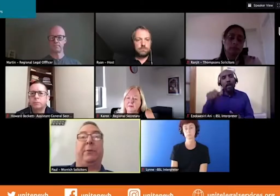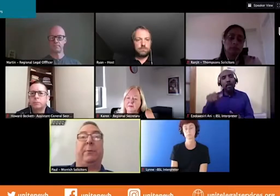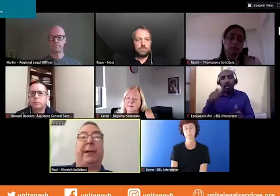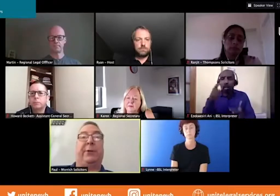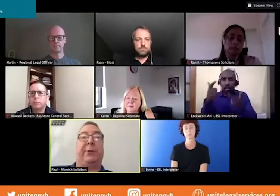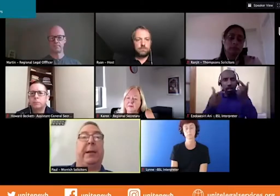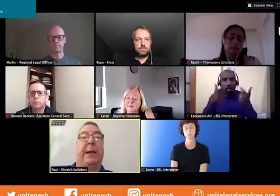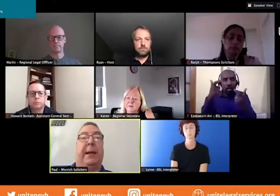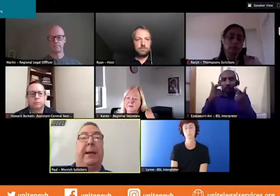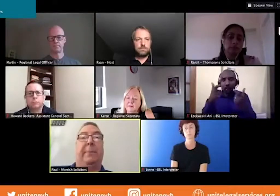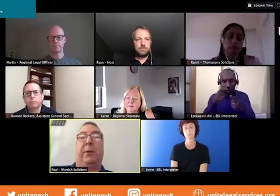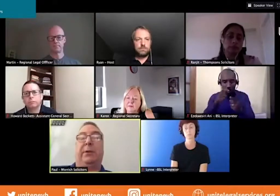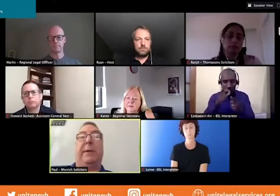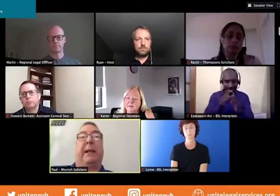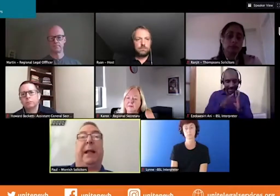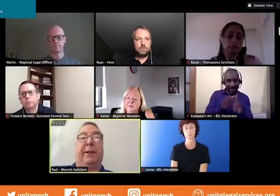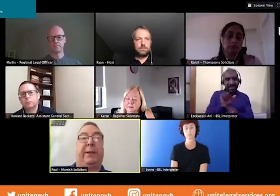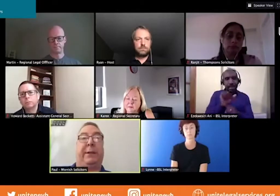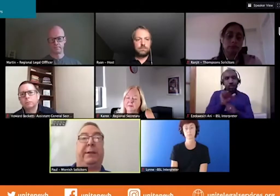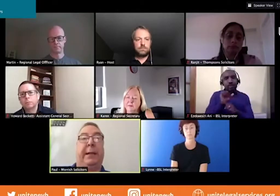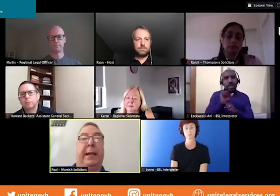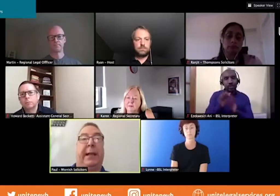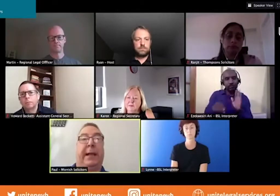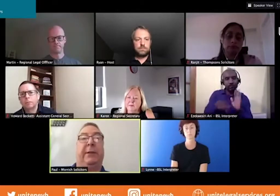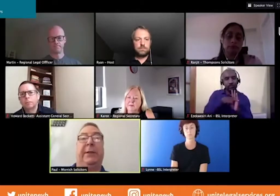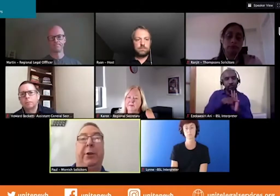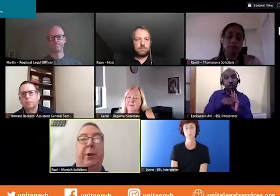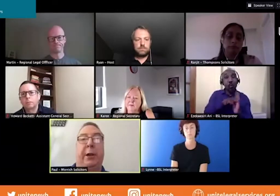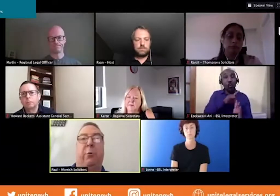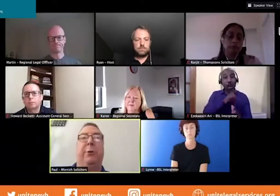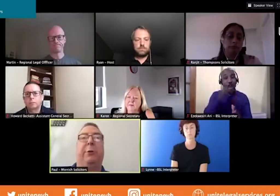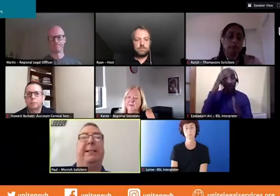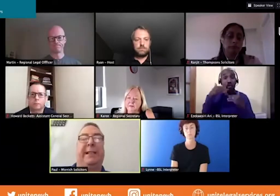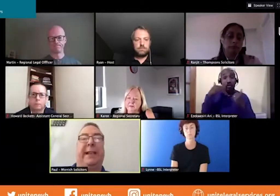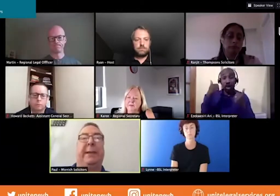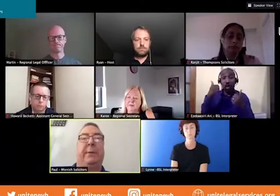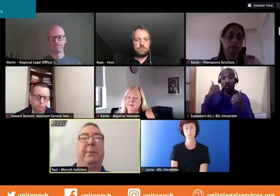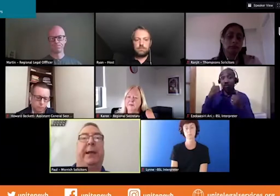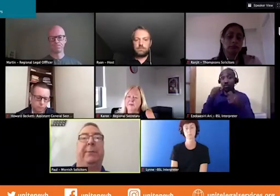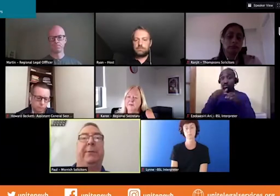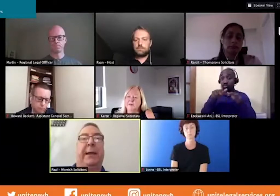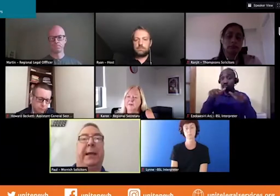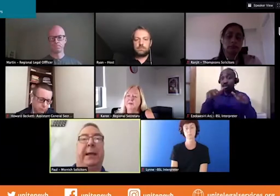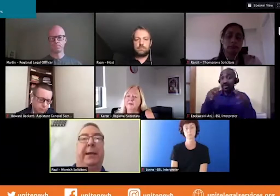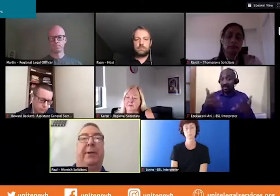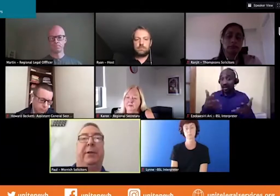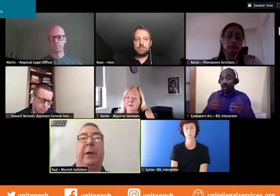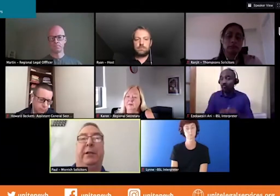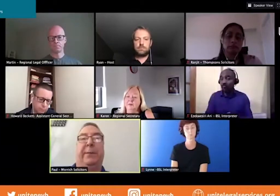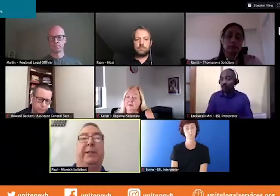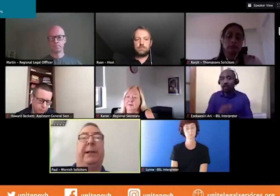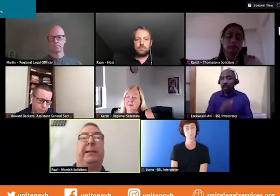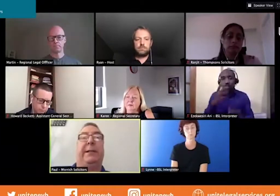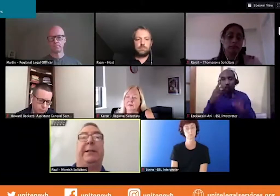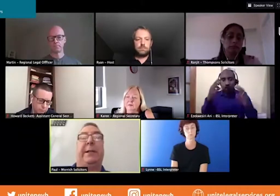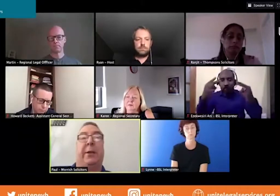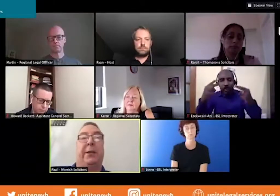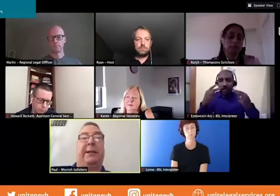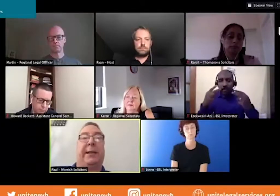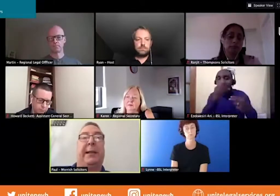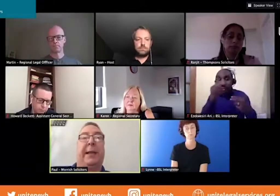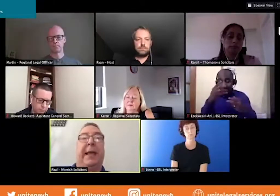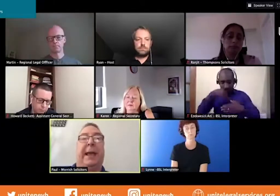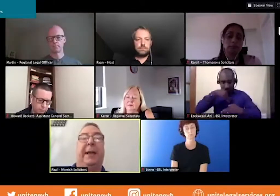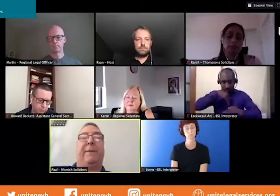discrimination protection because of mental health issues. So it's not only what you can see, but sometimes those parts of a disability that you can't